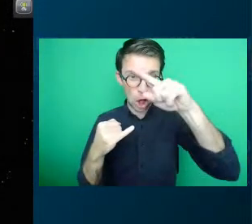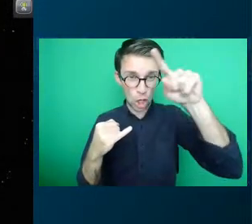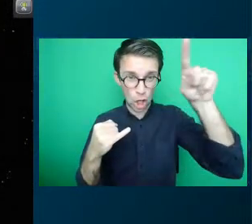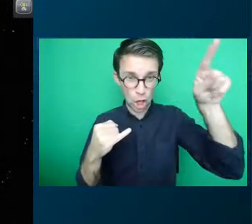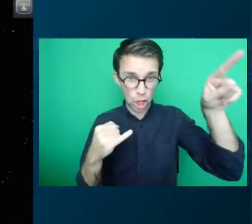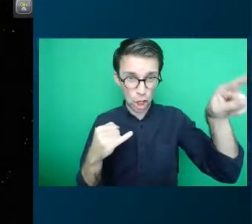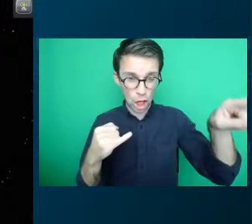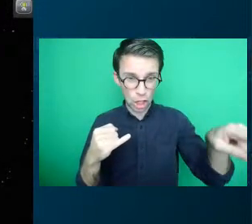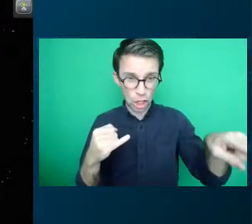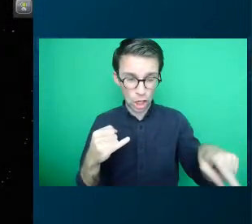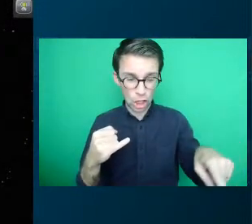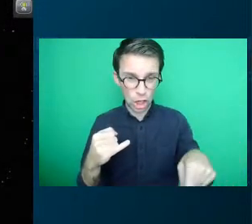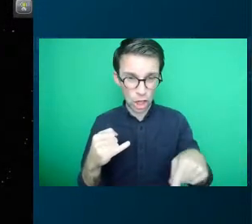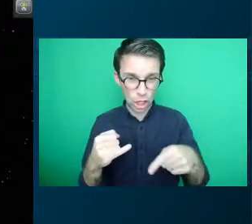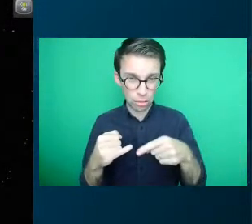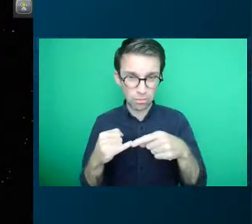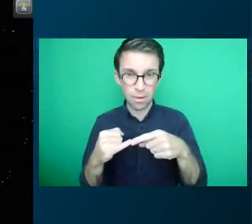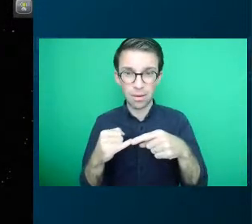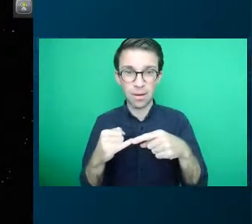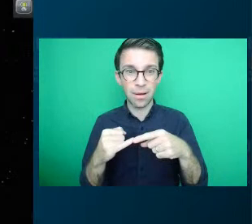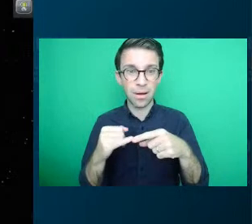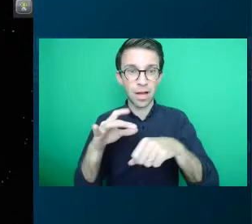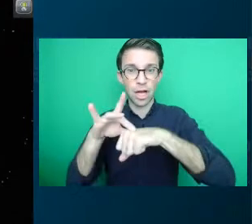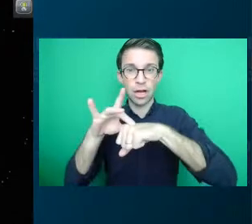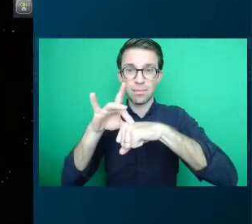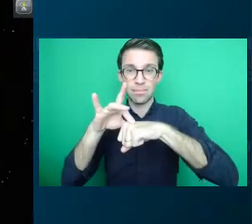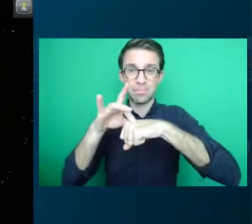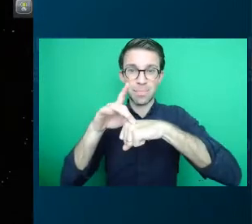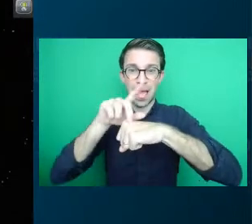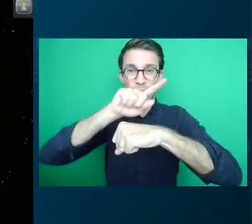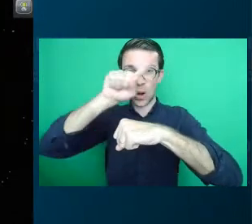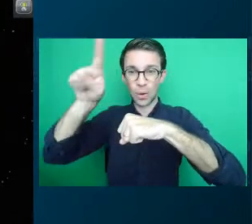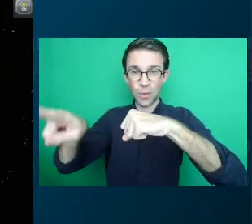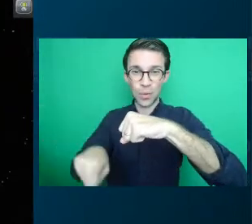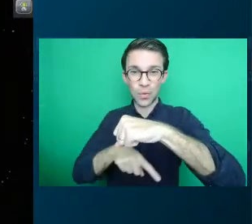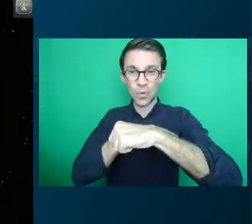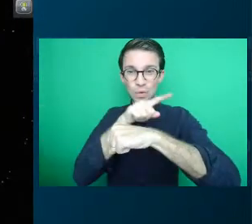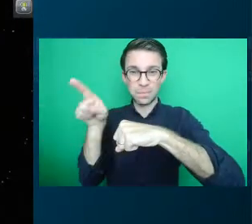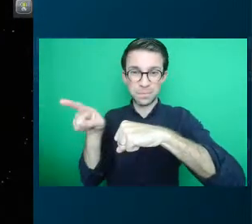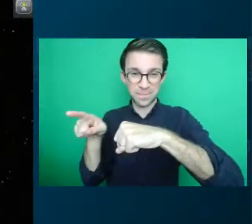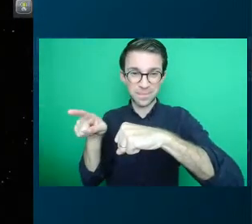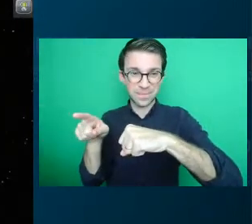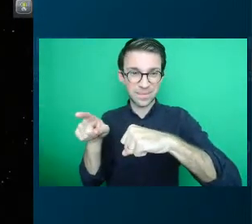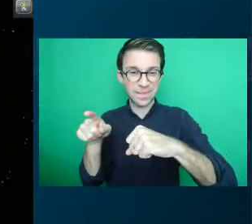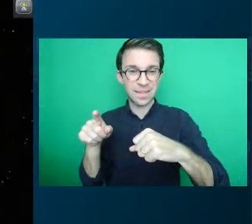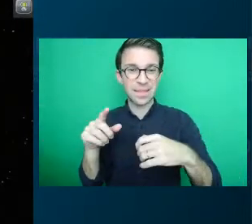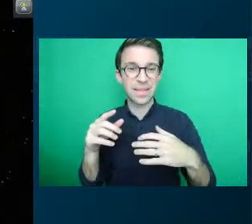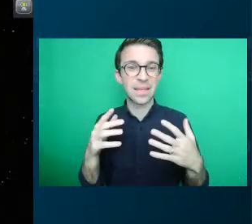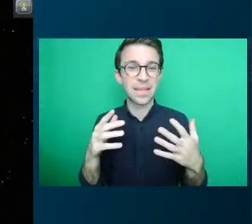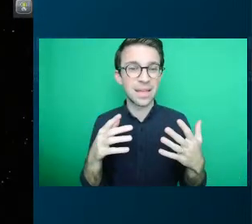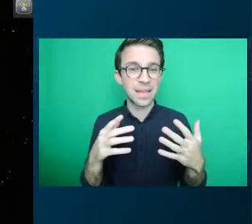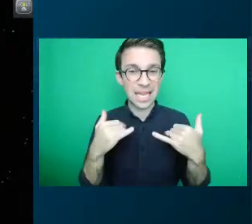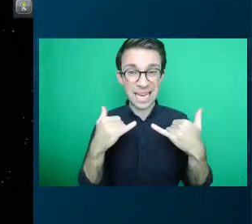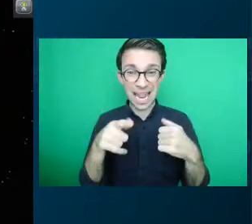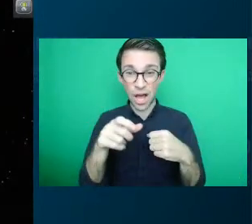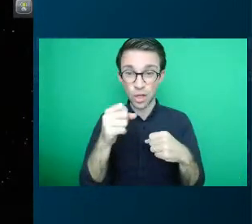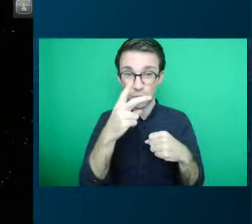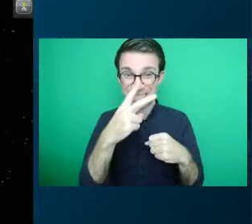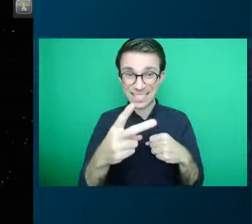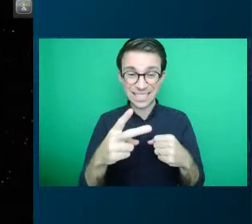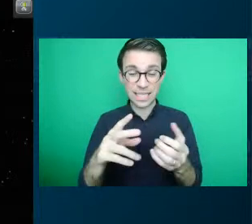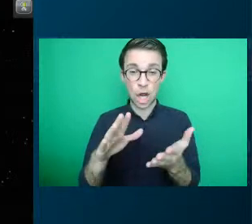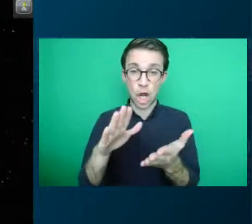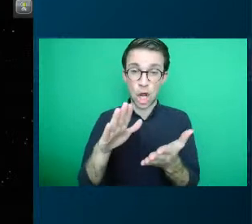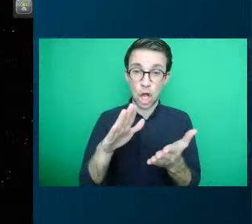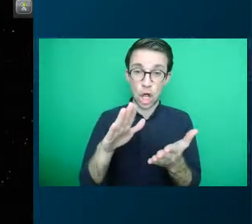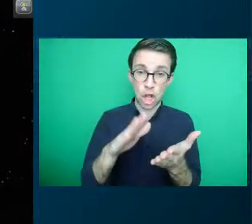until eventually it completely misses the planet. And then you can see, I can get rid of the maneuver node. Now, the lowest point of my